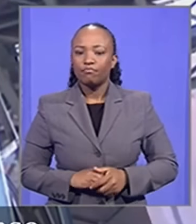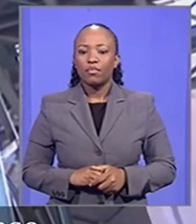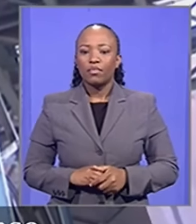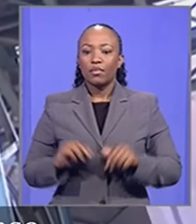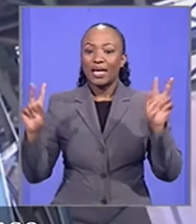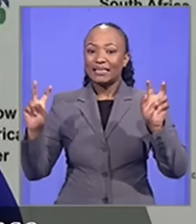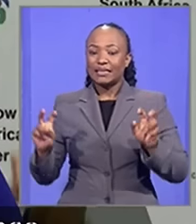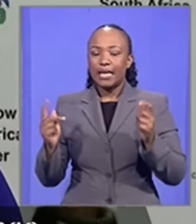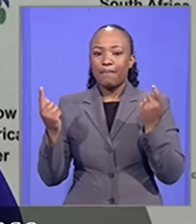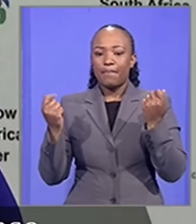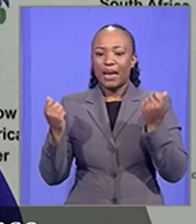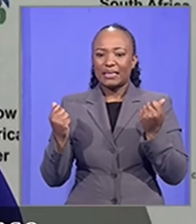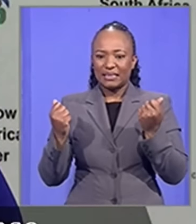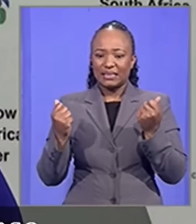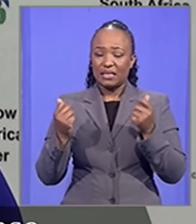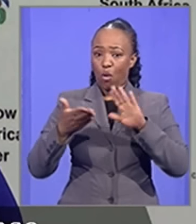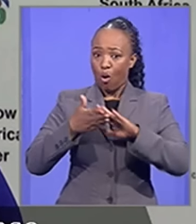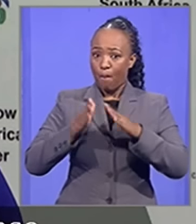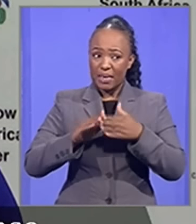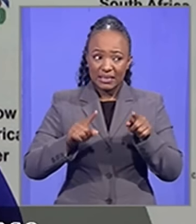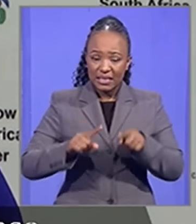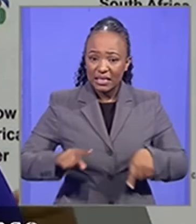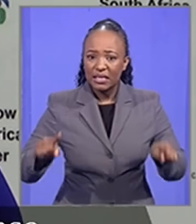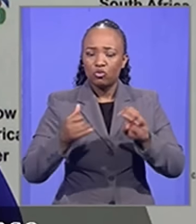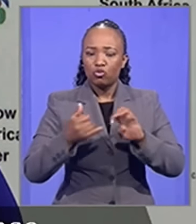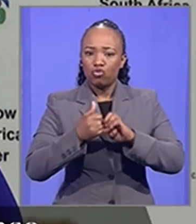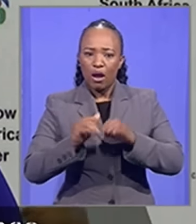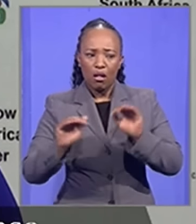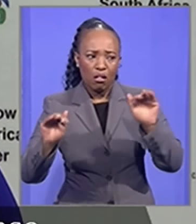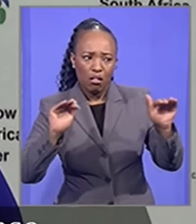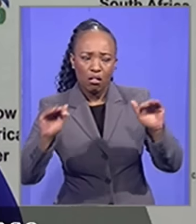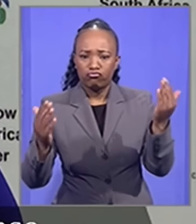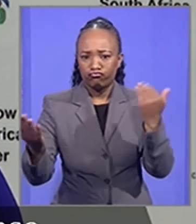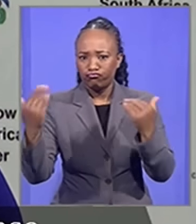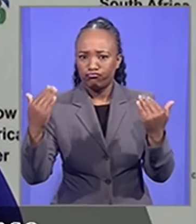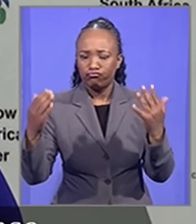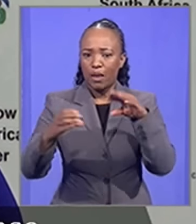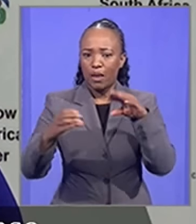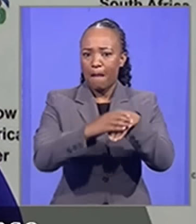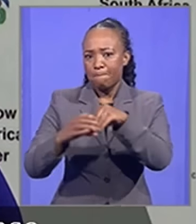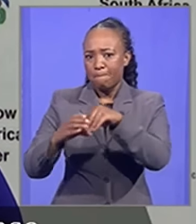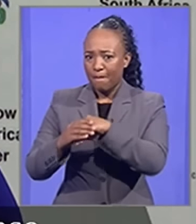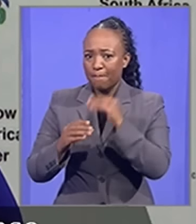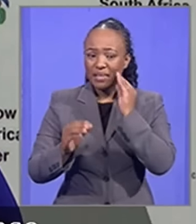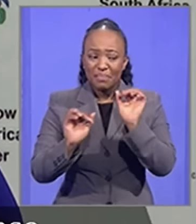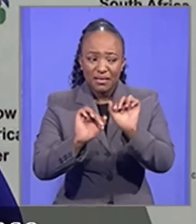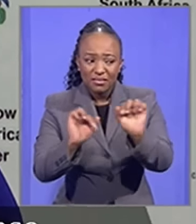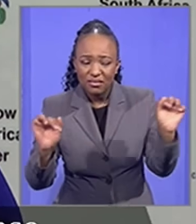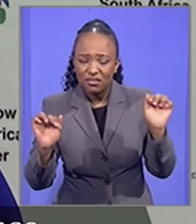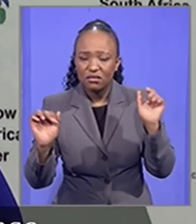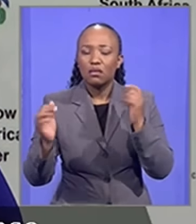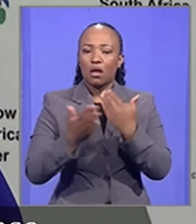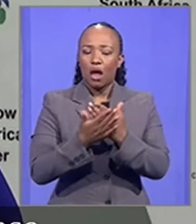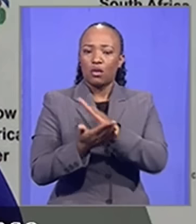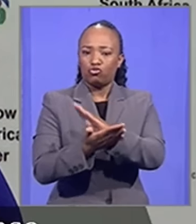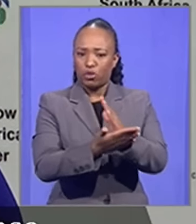must agitate communities to come on board so that they are able to share their lived experiences. So I don't